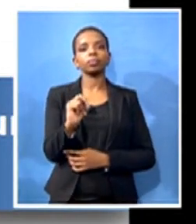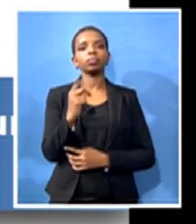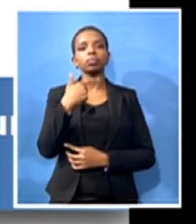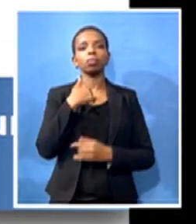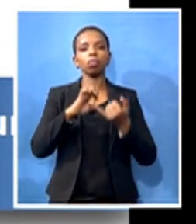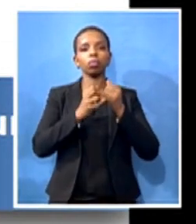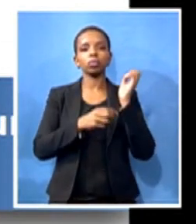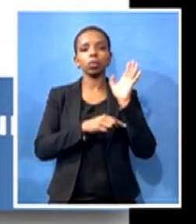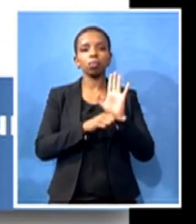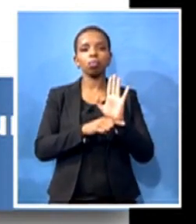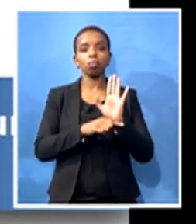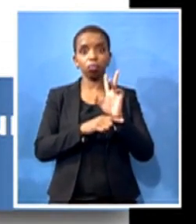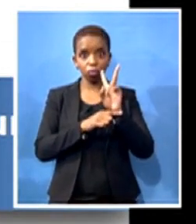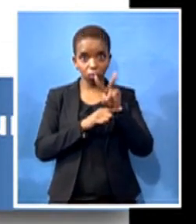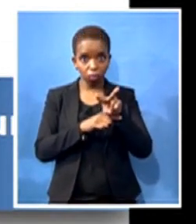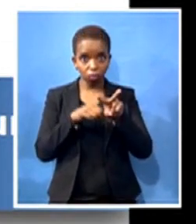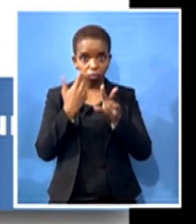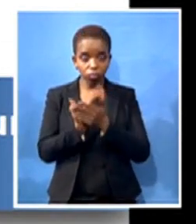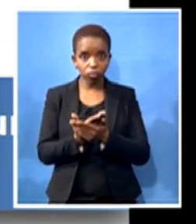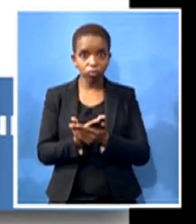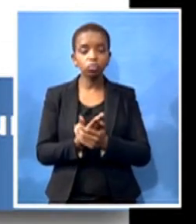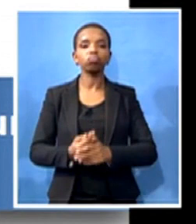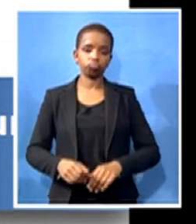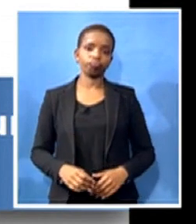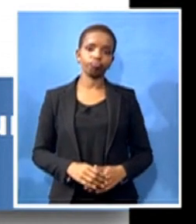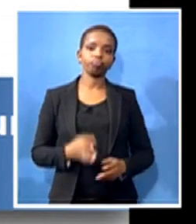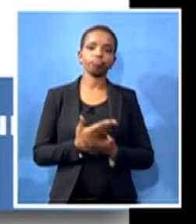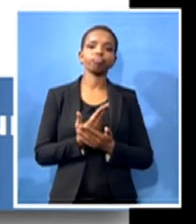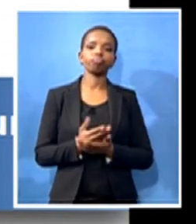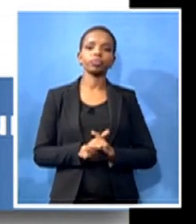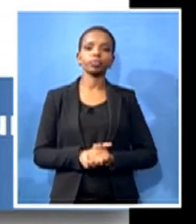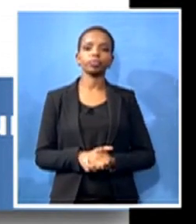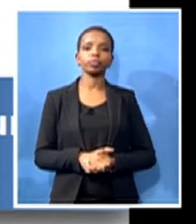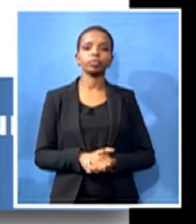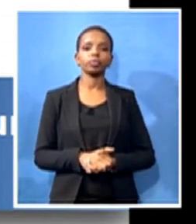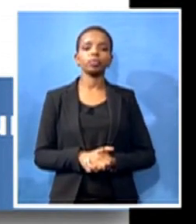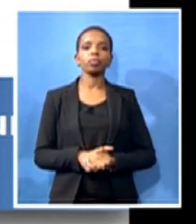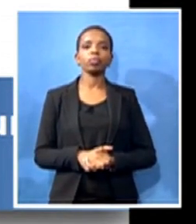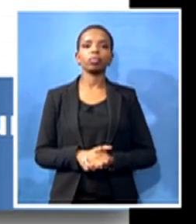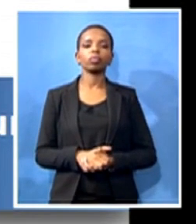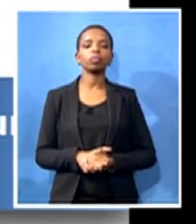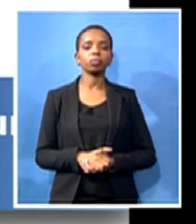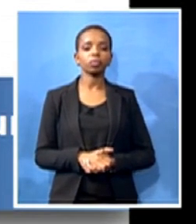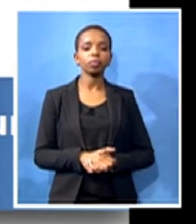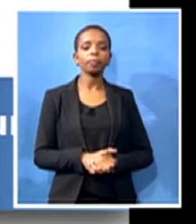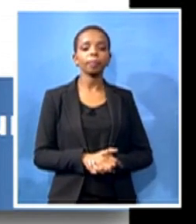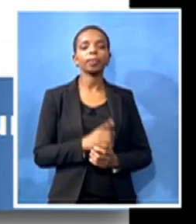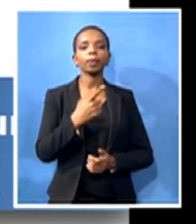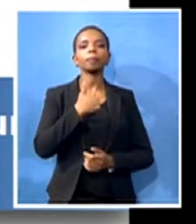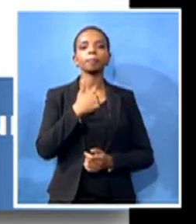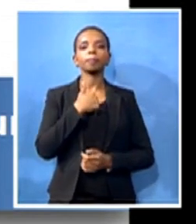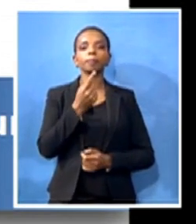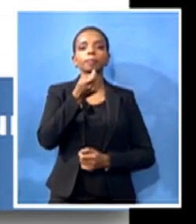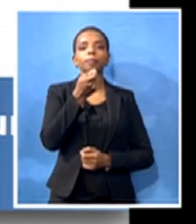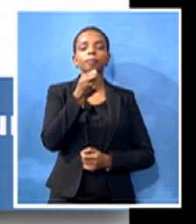screen? We can see it, yes. Thank you. So yes, I'm going to be talking a little bit about paradoxes